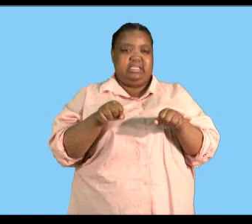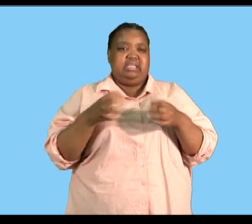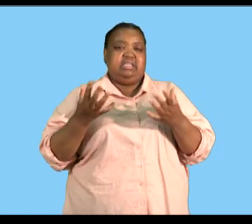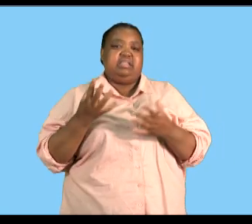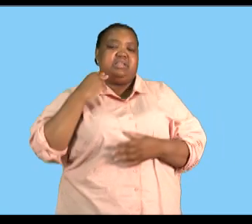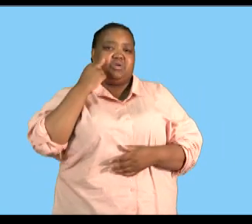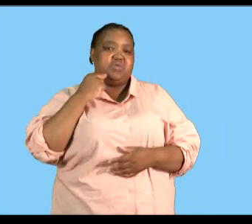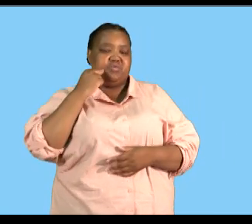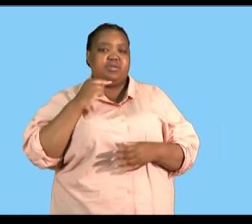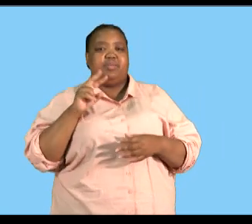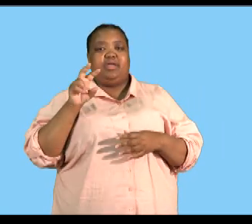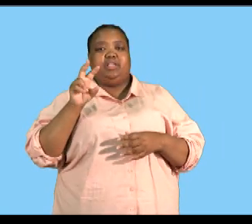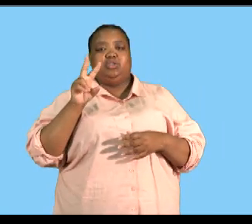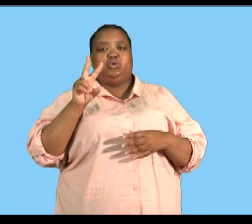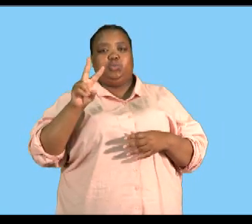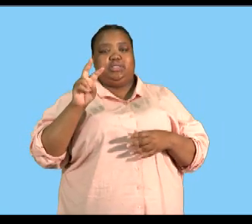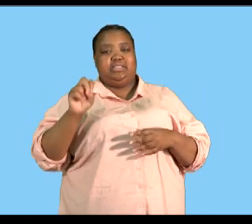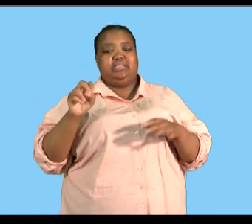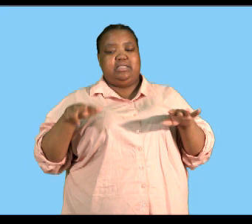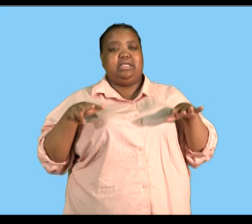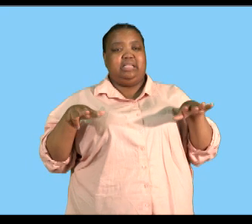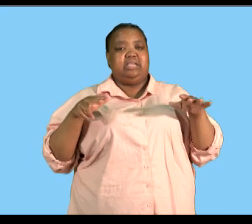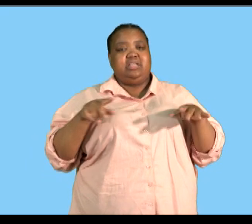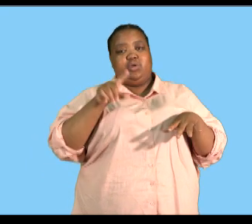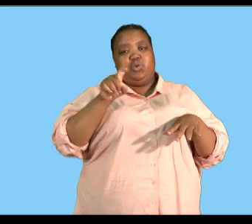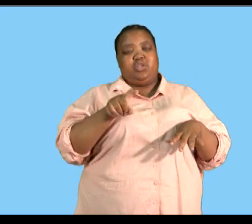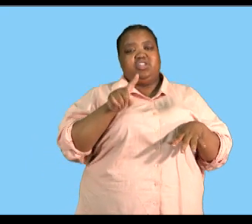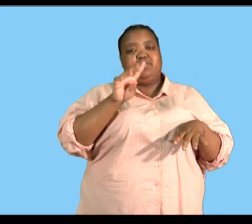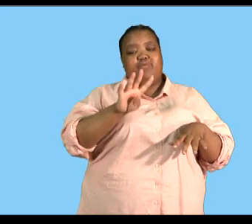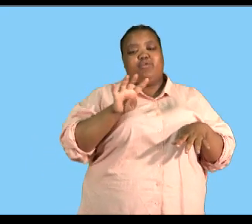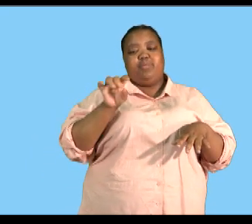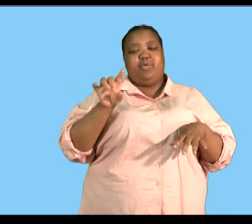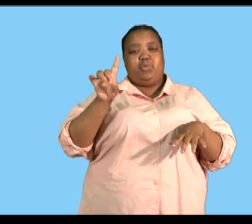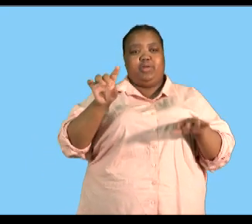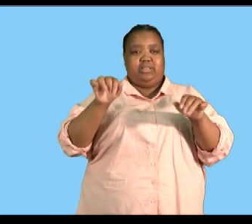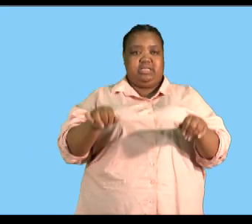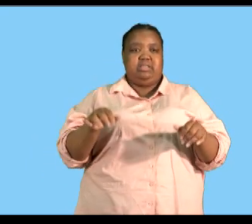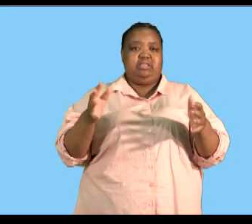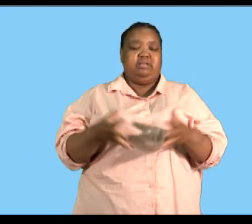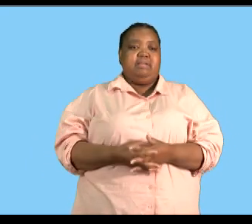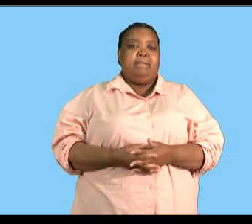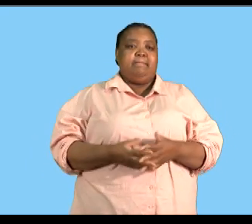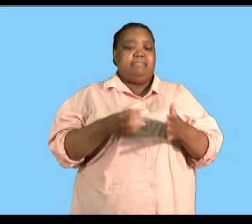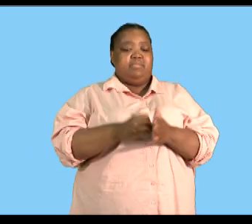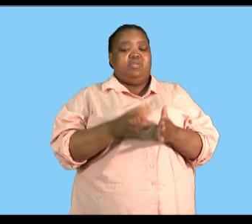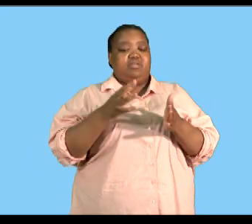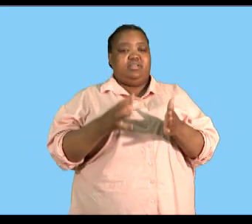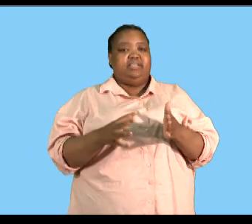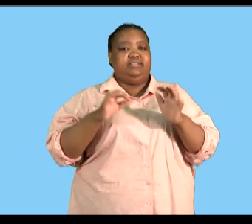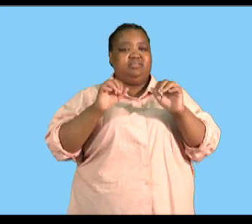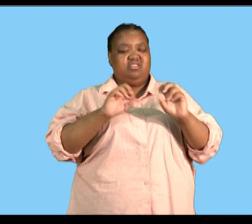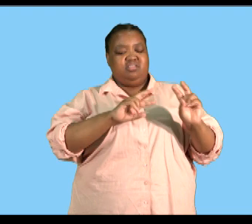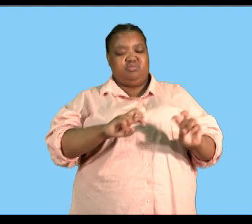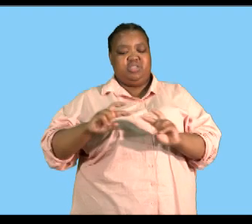yes, November 2018, and we are looking at question 4.1. It says here, when the learners conducted